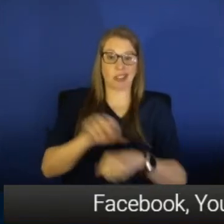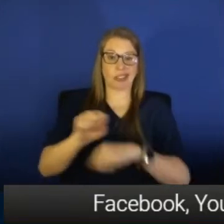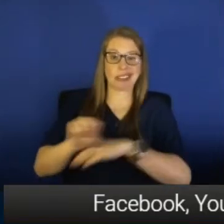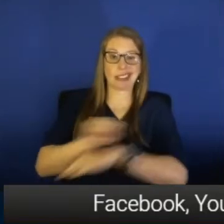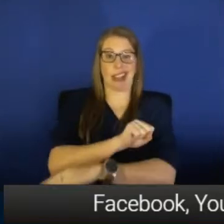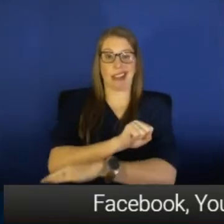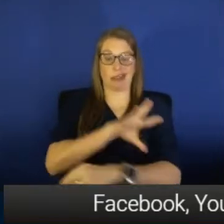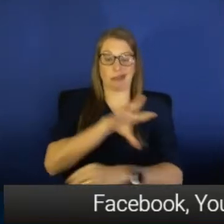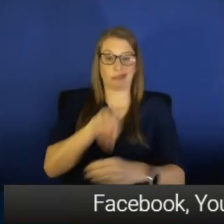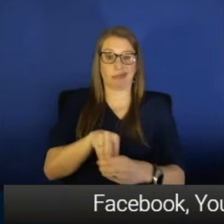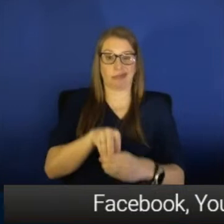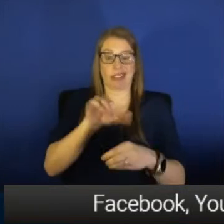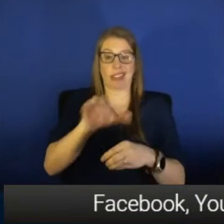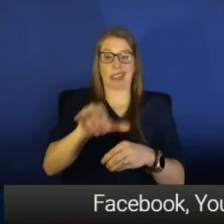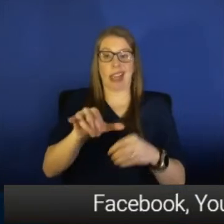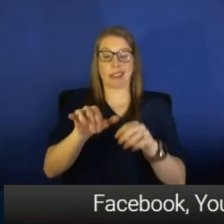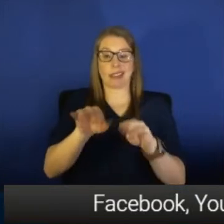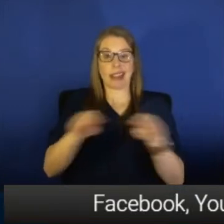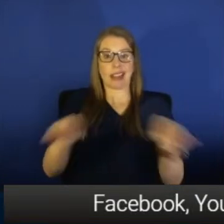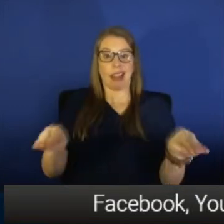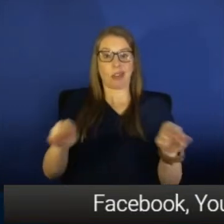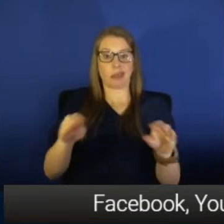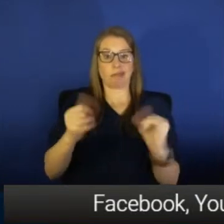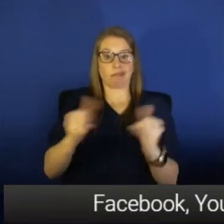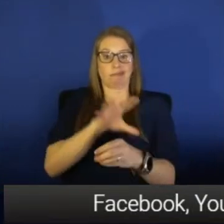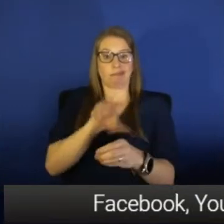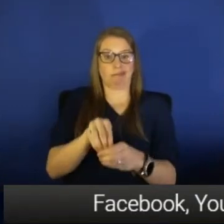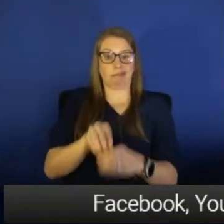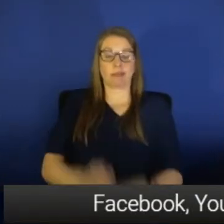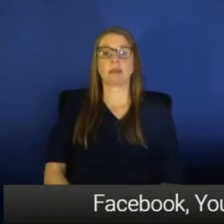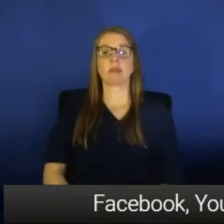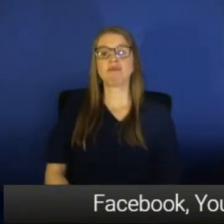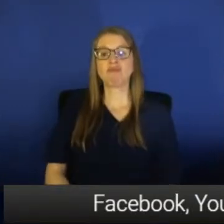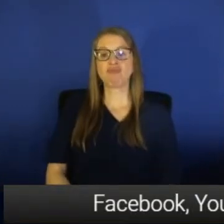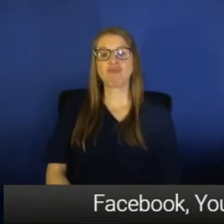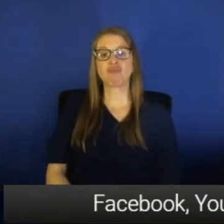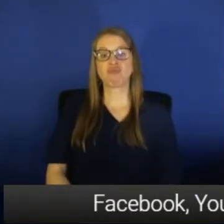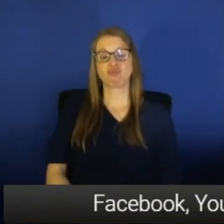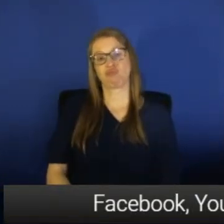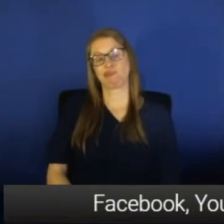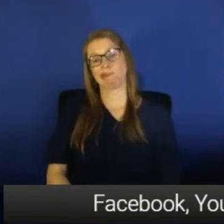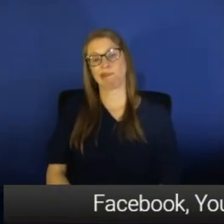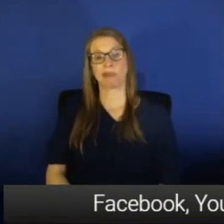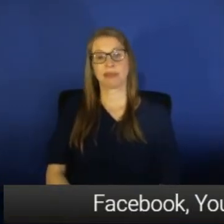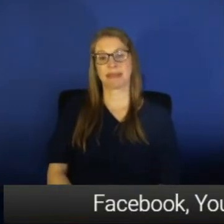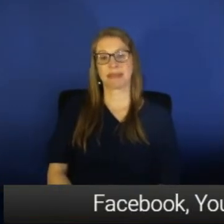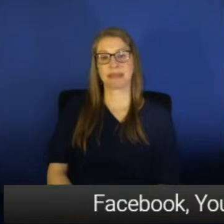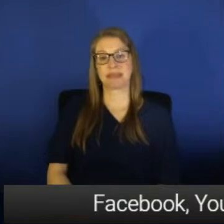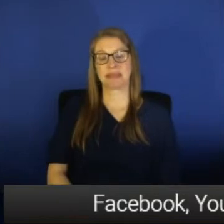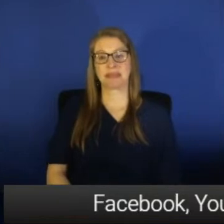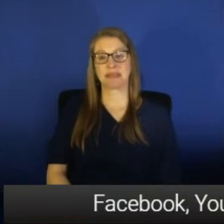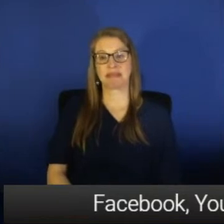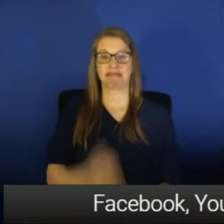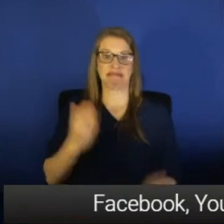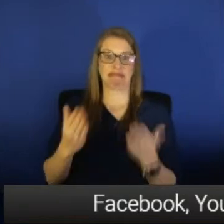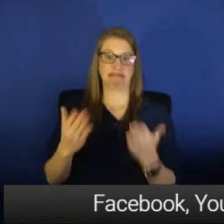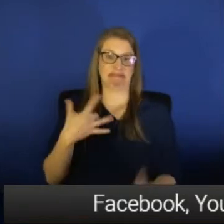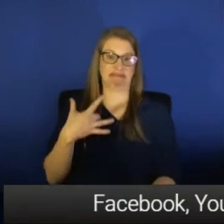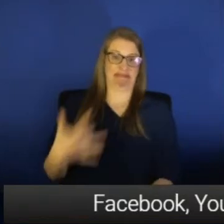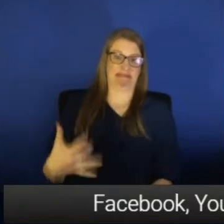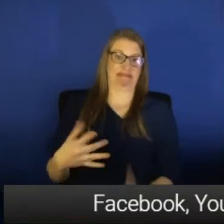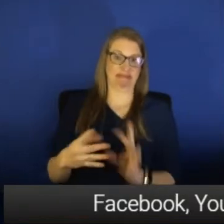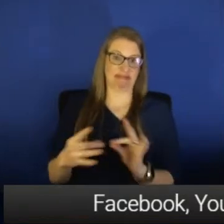that level? What advice would you give them? Well, I suppose it may be cliche, but one thing that was really cool to watch with this